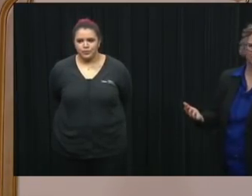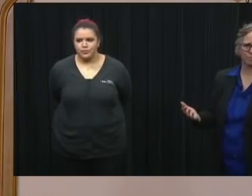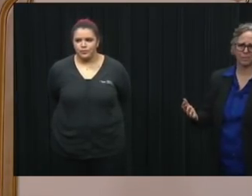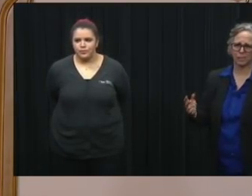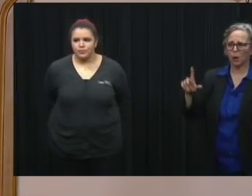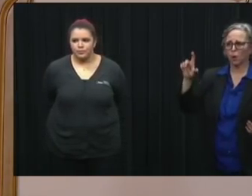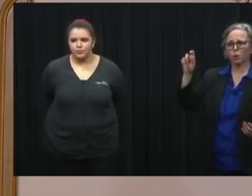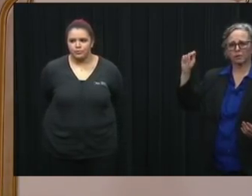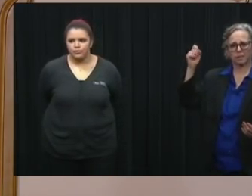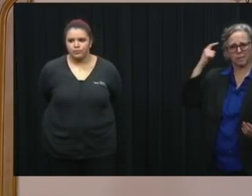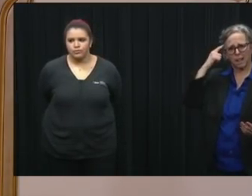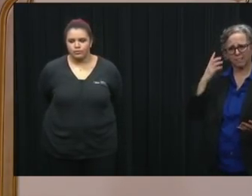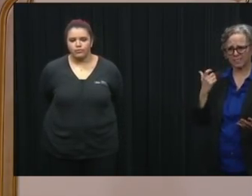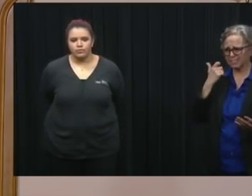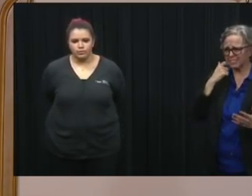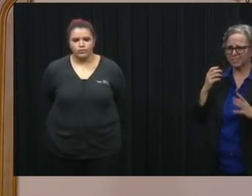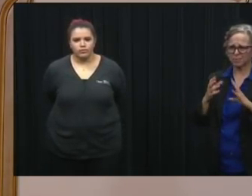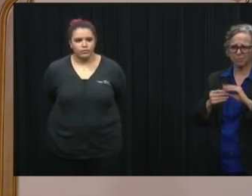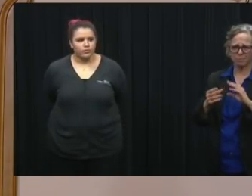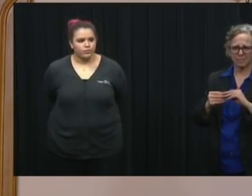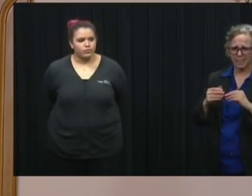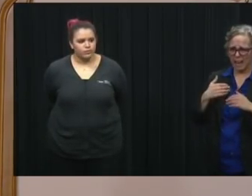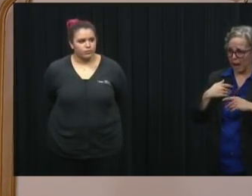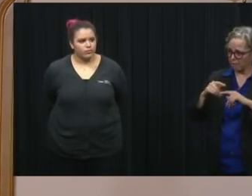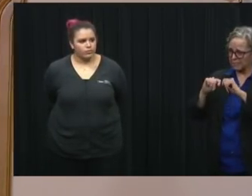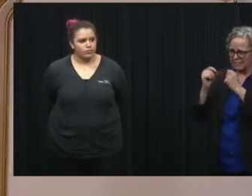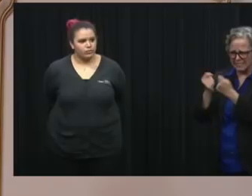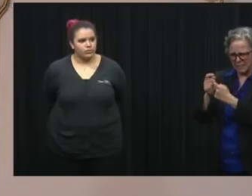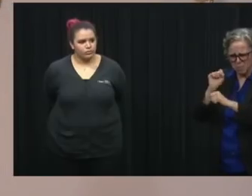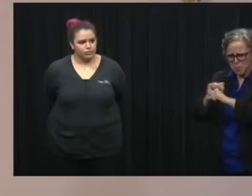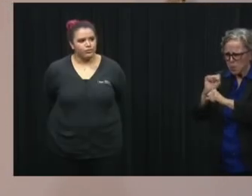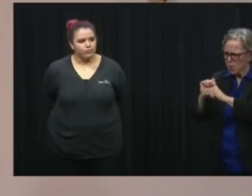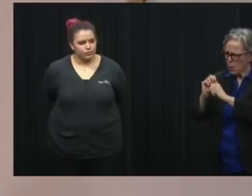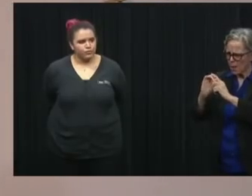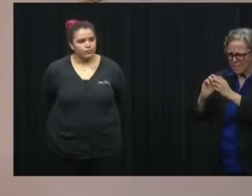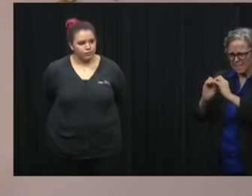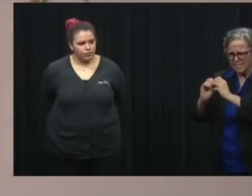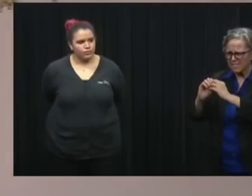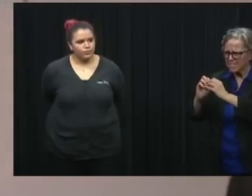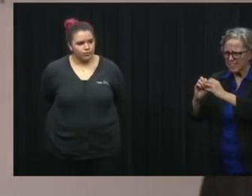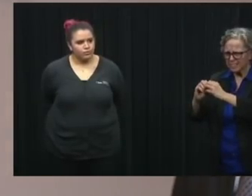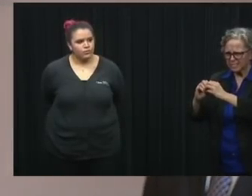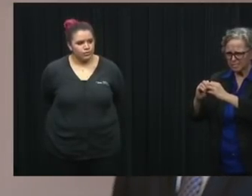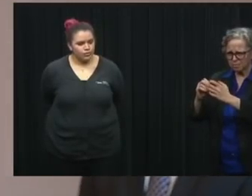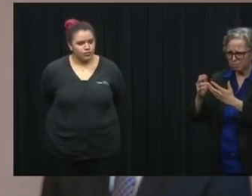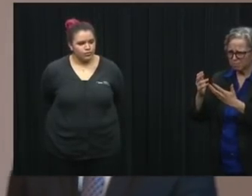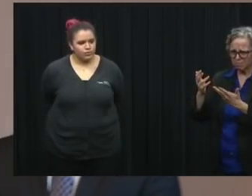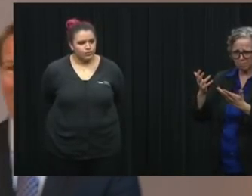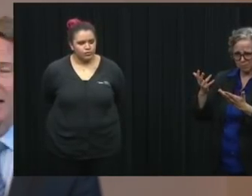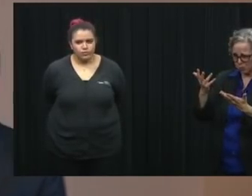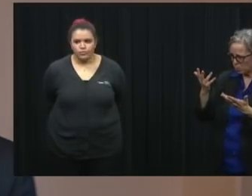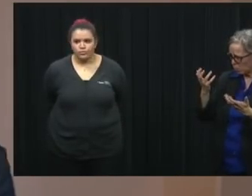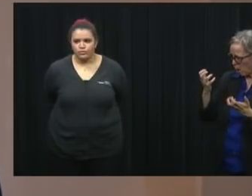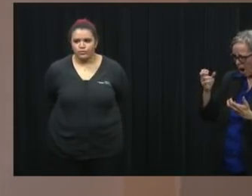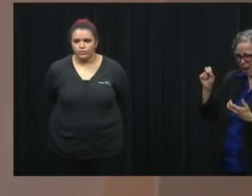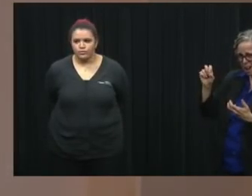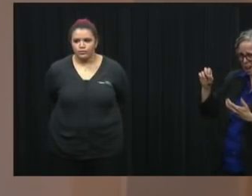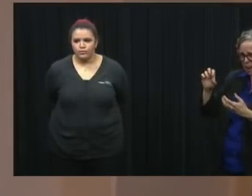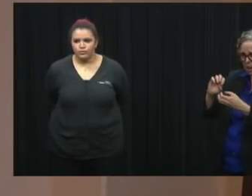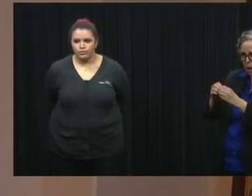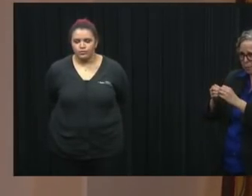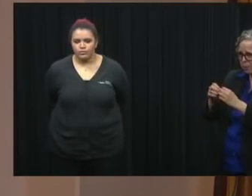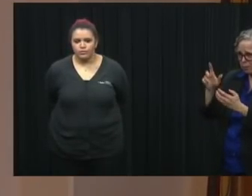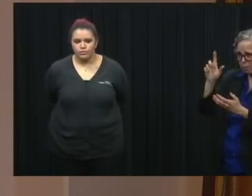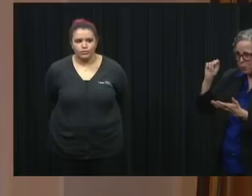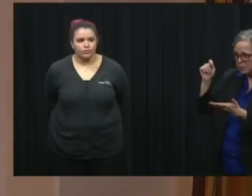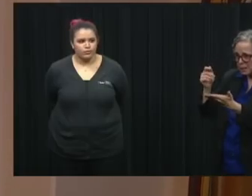it going. John, you have the figures. You want to repeat how many are coming in? It's been, as you can imagine, it's